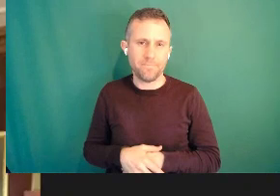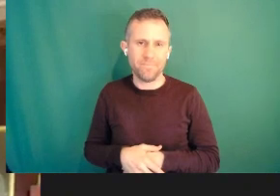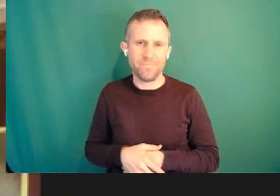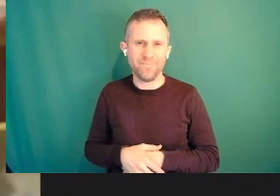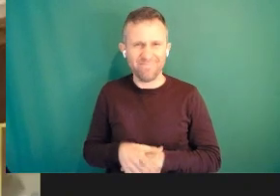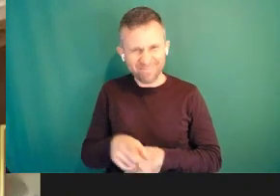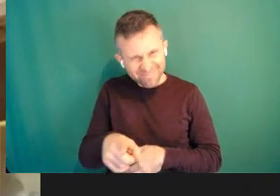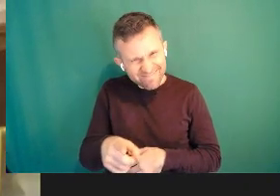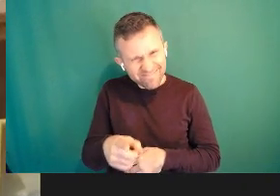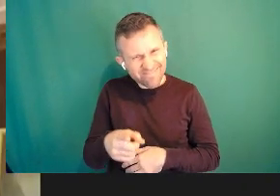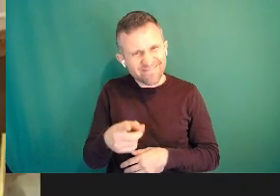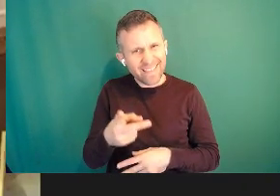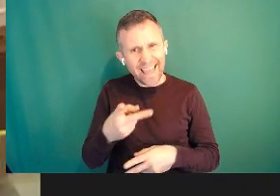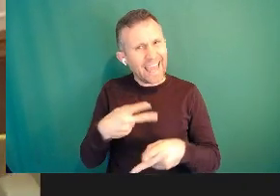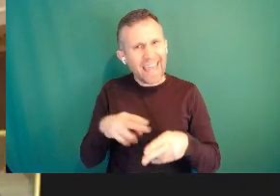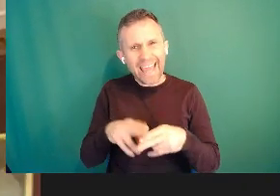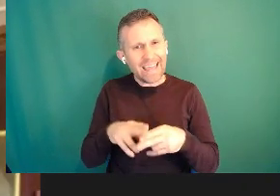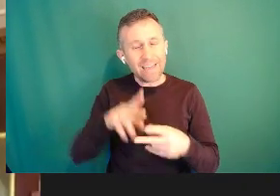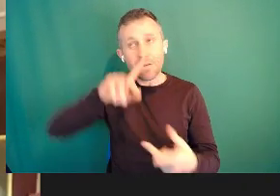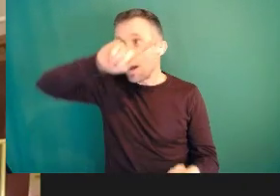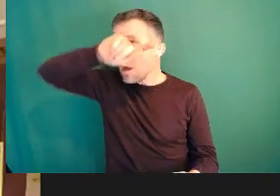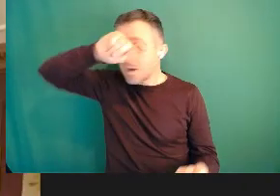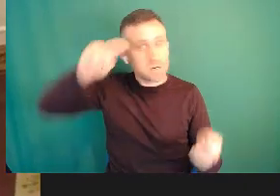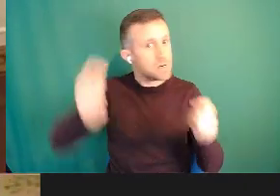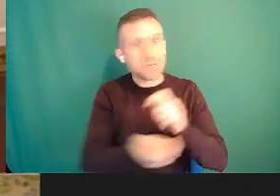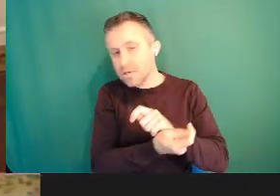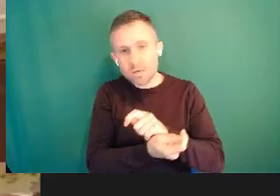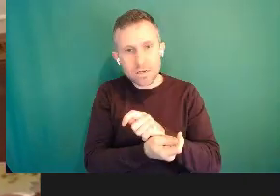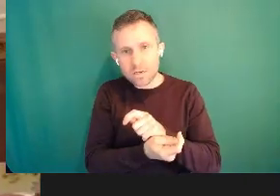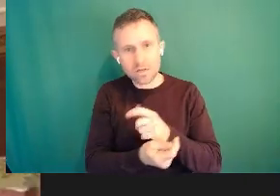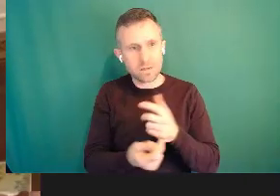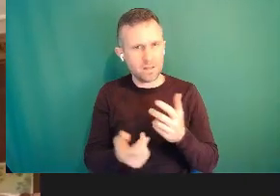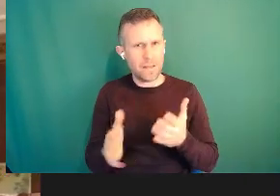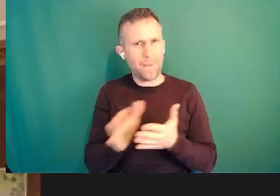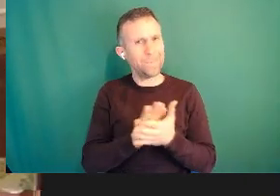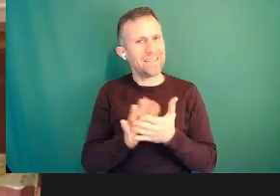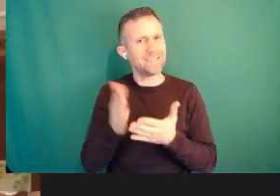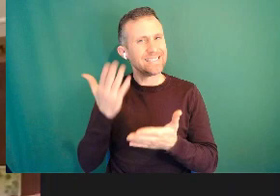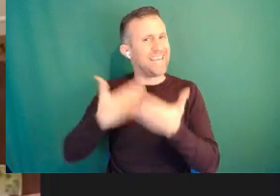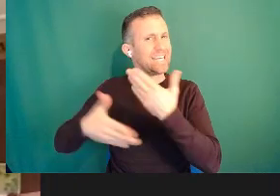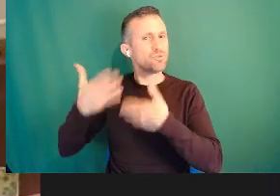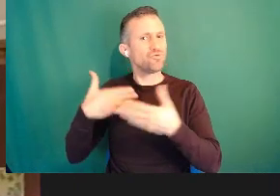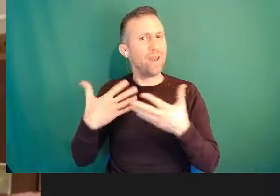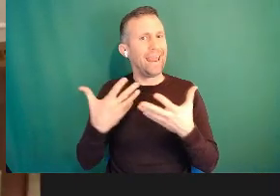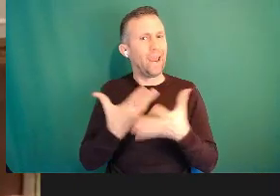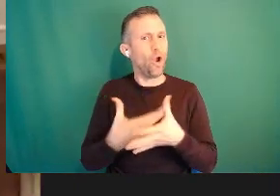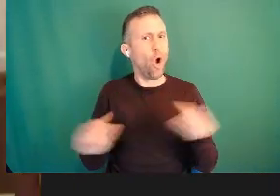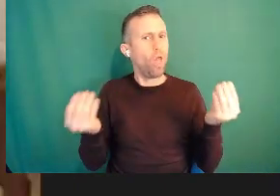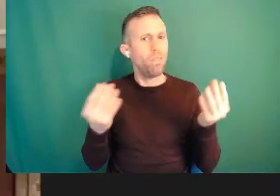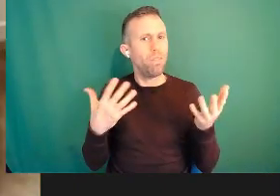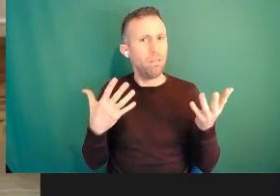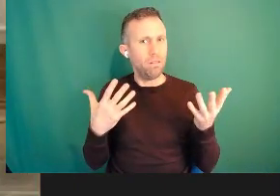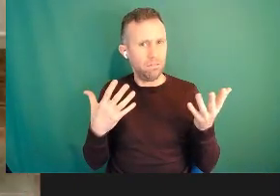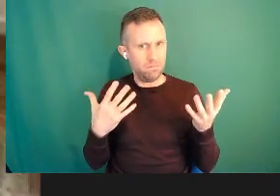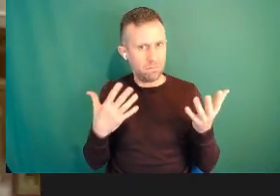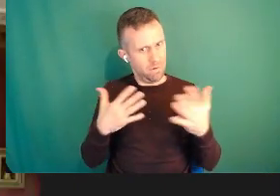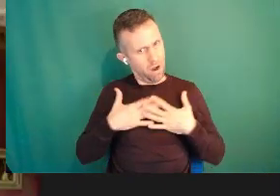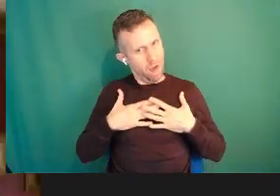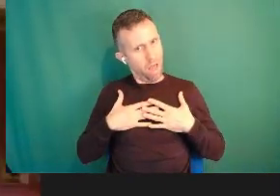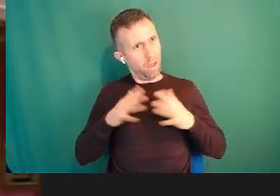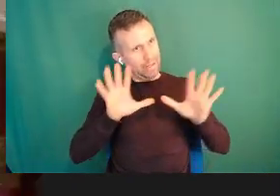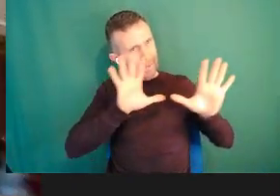know, history has its mark, and there's something really beautiful about the patterns that it makes, that time has made